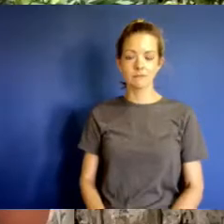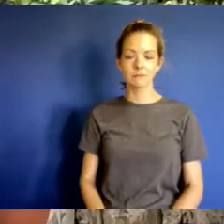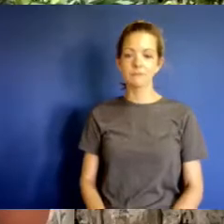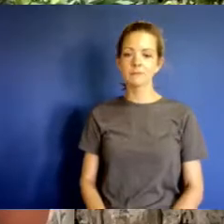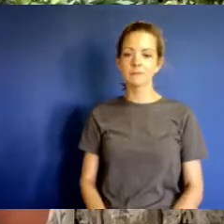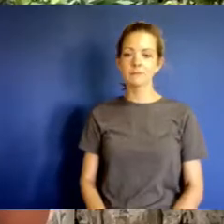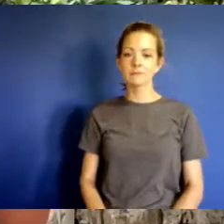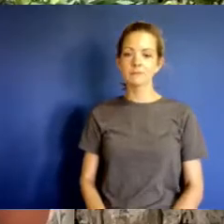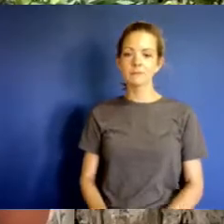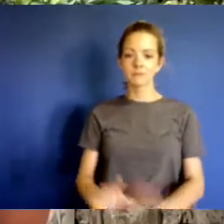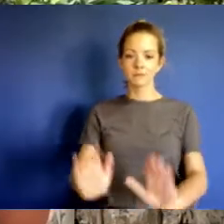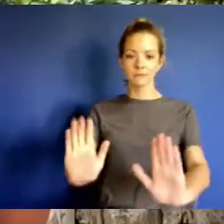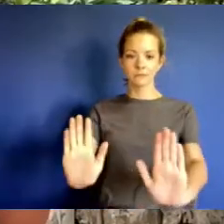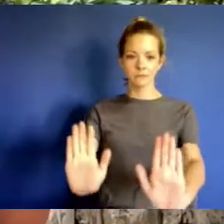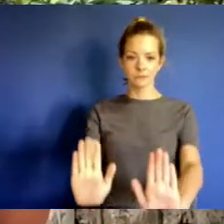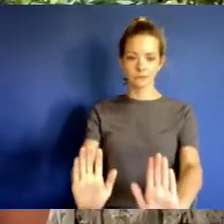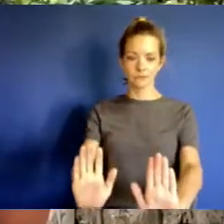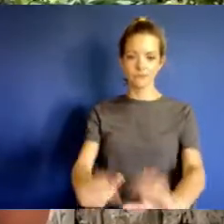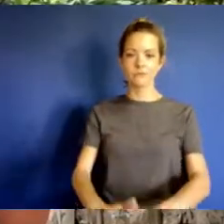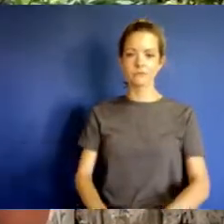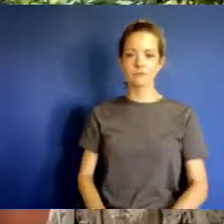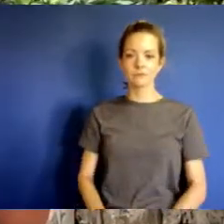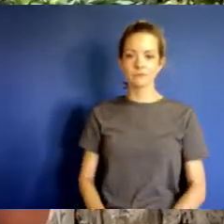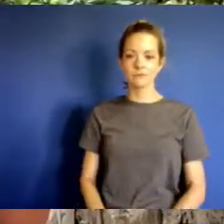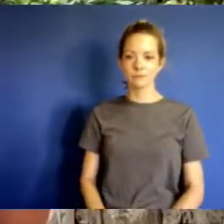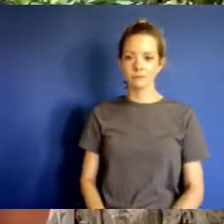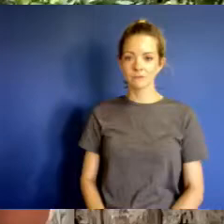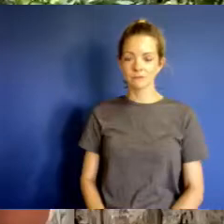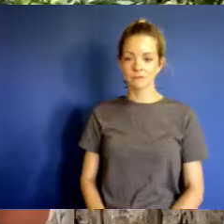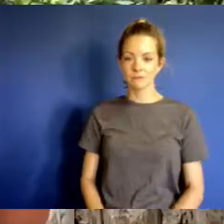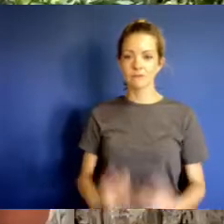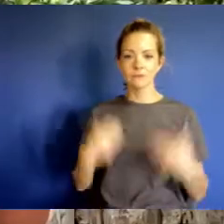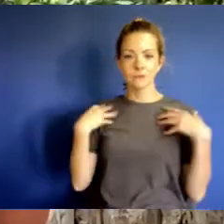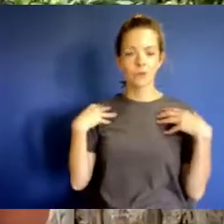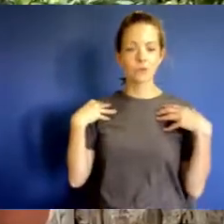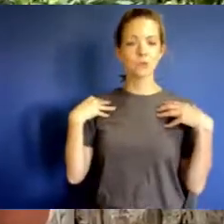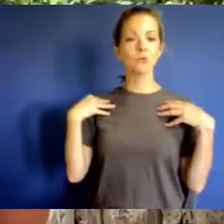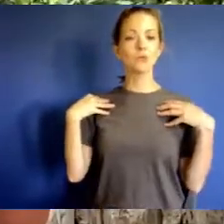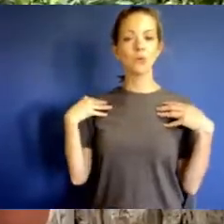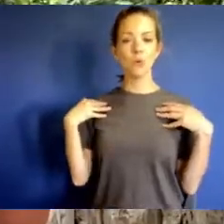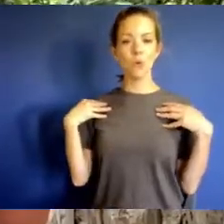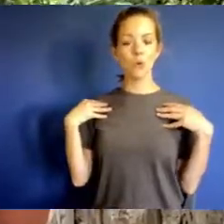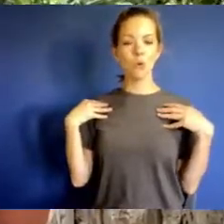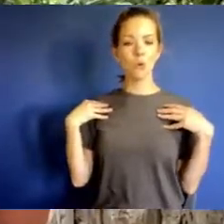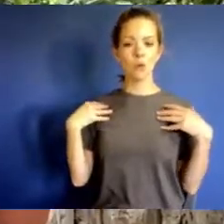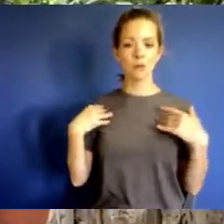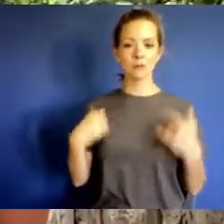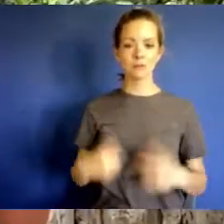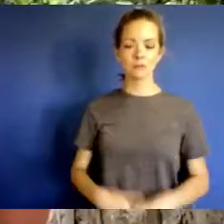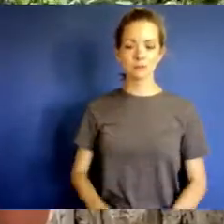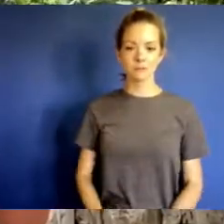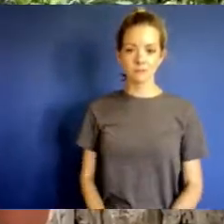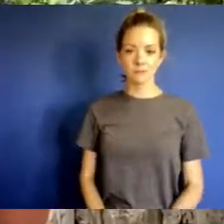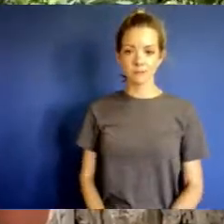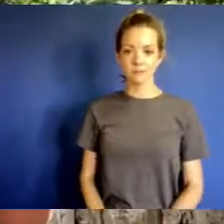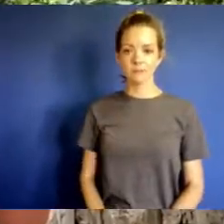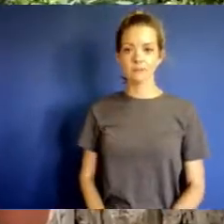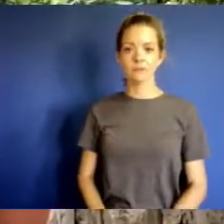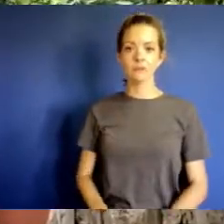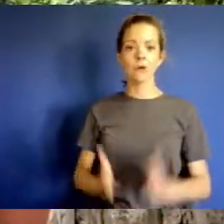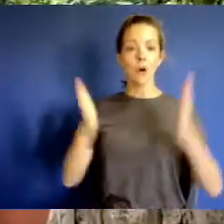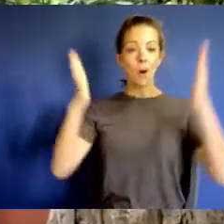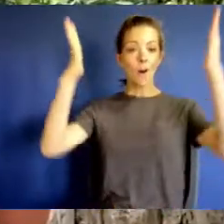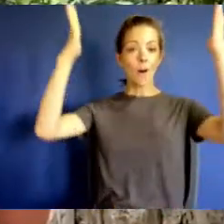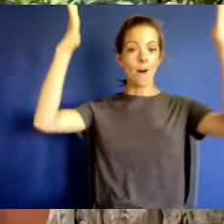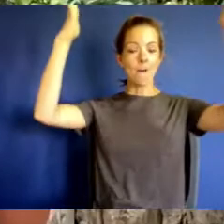And come back to the front. Extend the legs. Sit up tall in that L-shaped